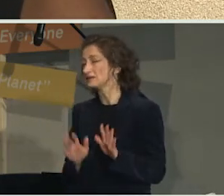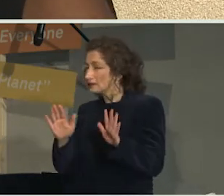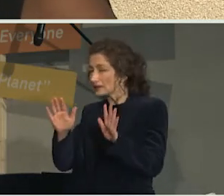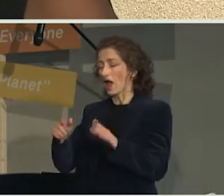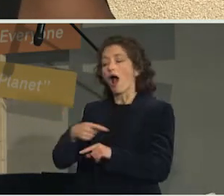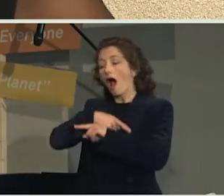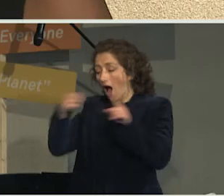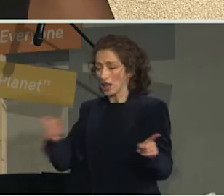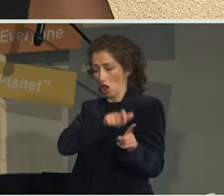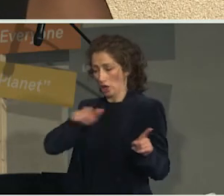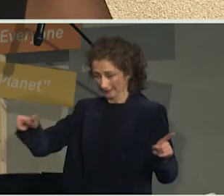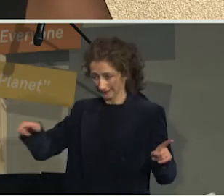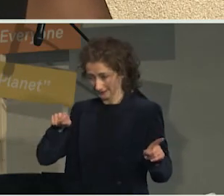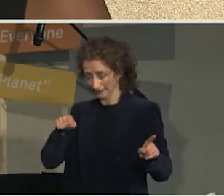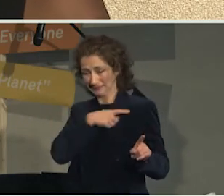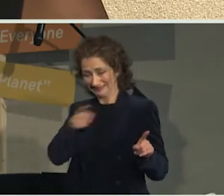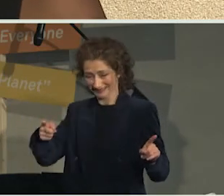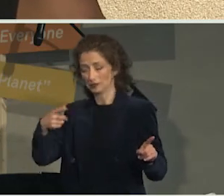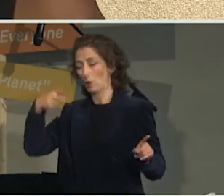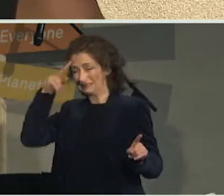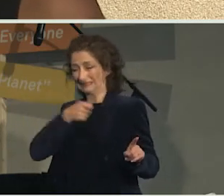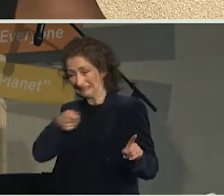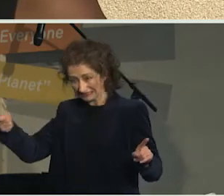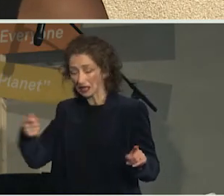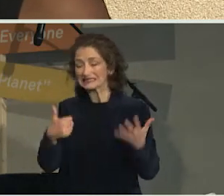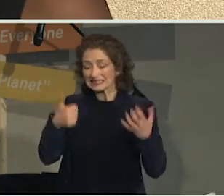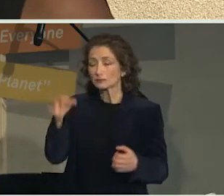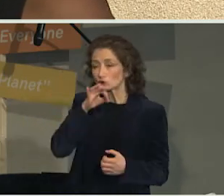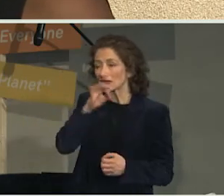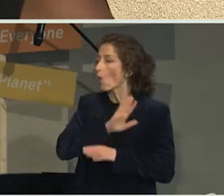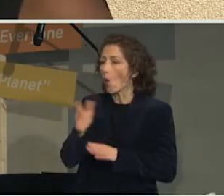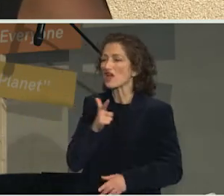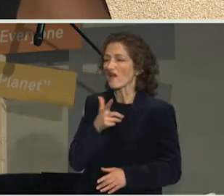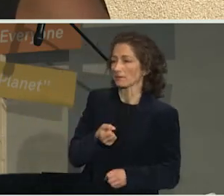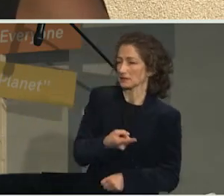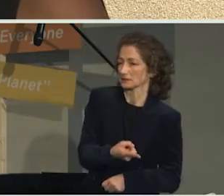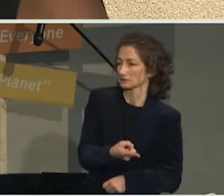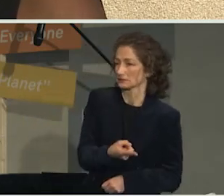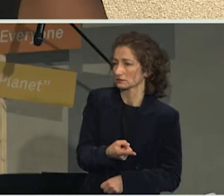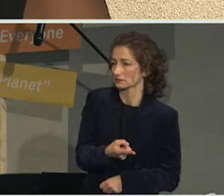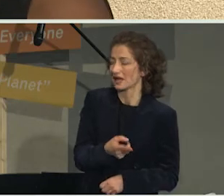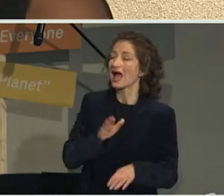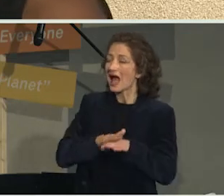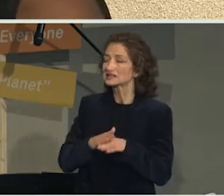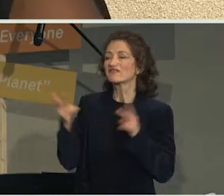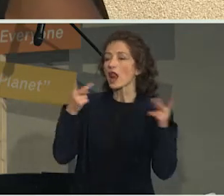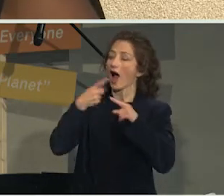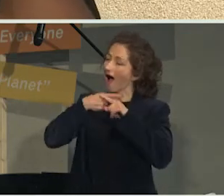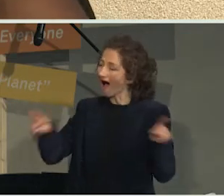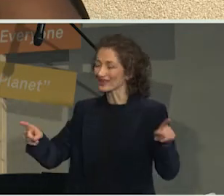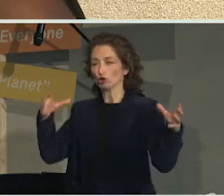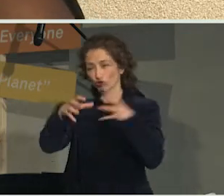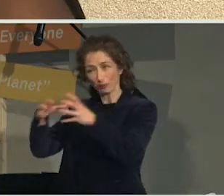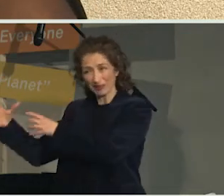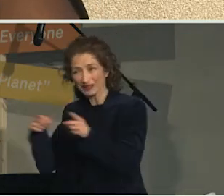police were unarmed at the time that they were killed, making them the only race, gender group to have had a majority of